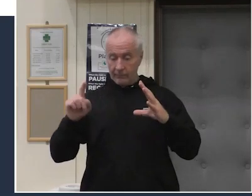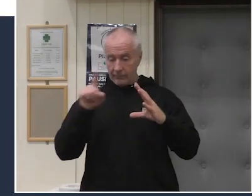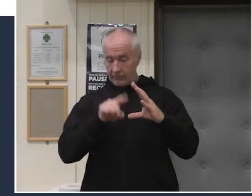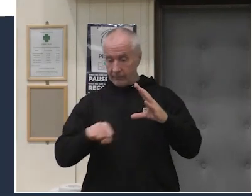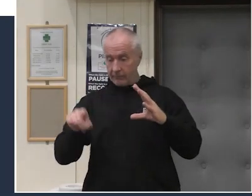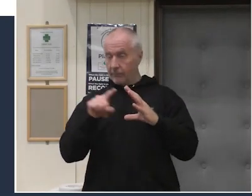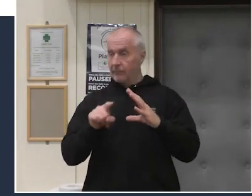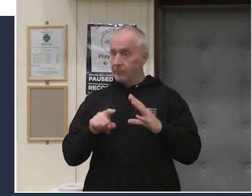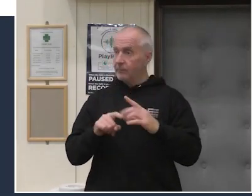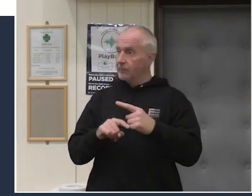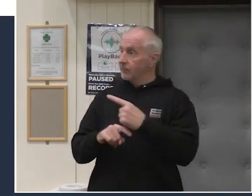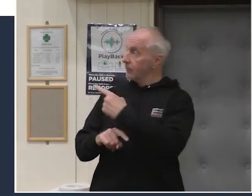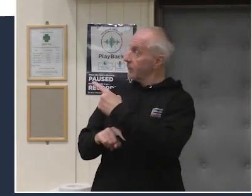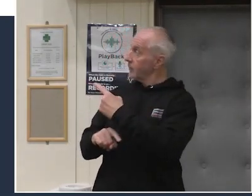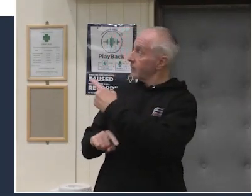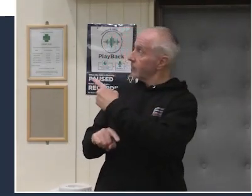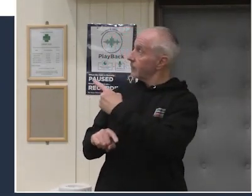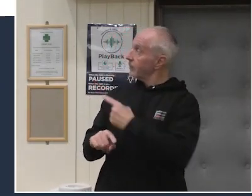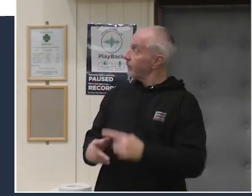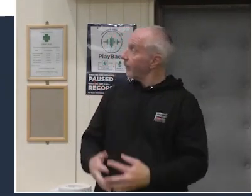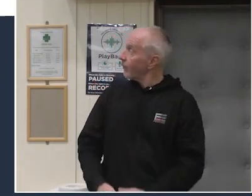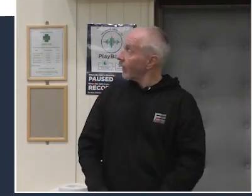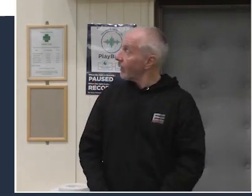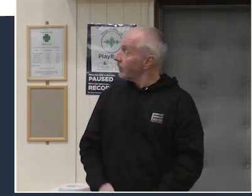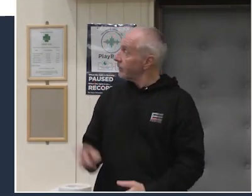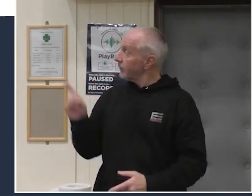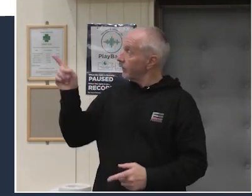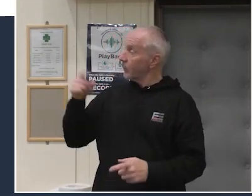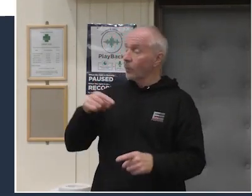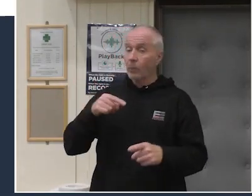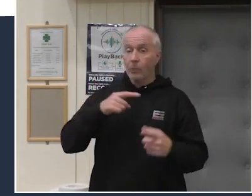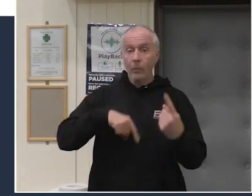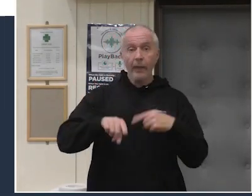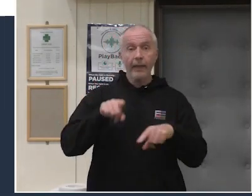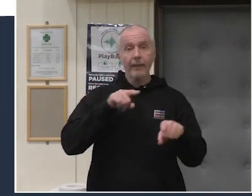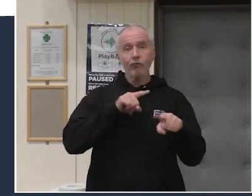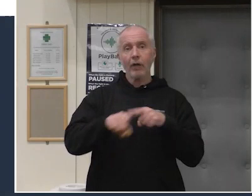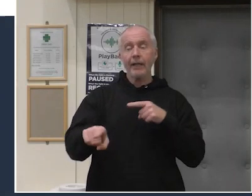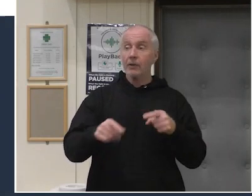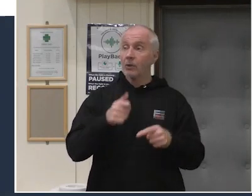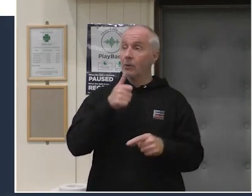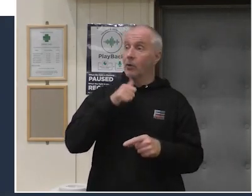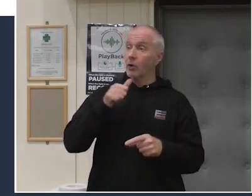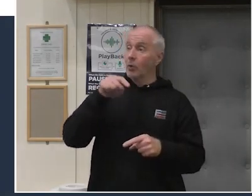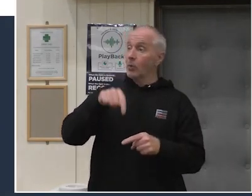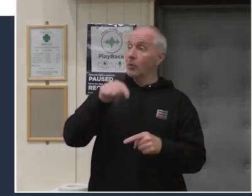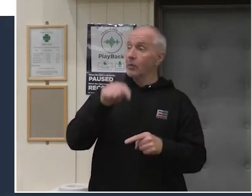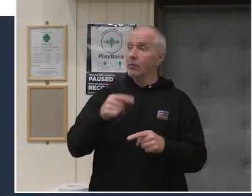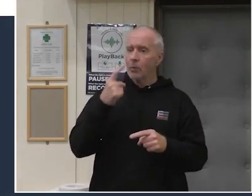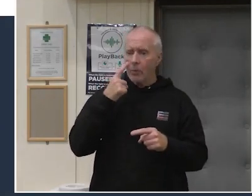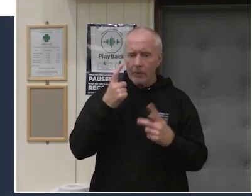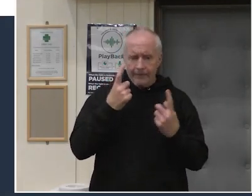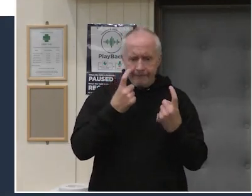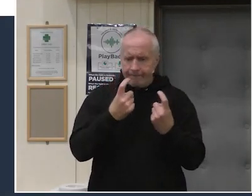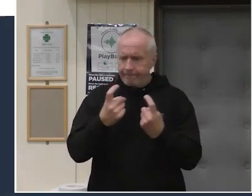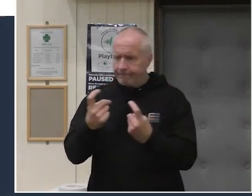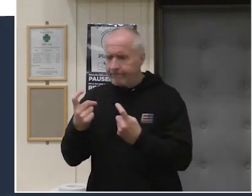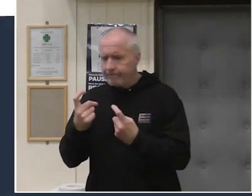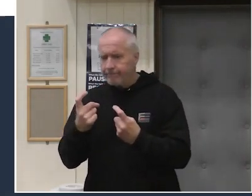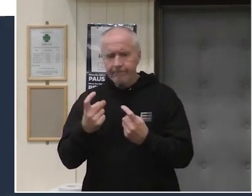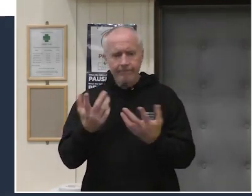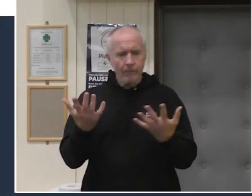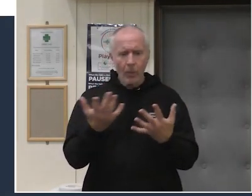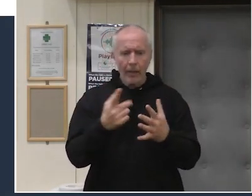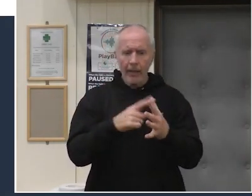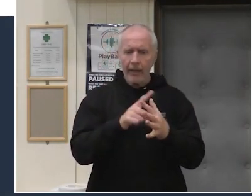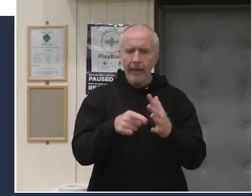while, because this is the one that we try to utilise in order to try and find these